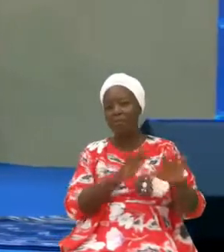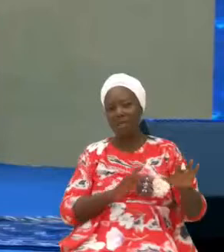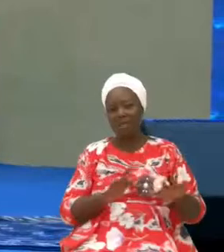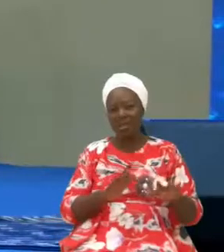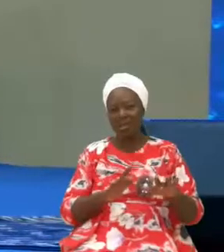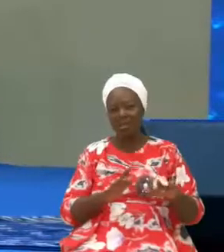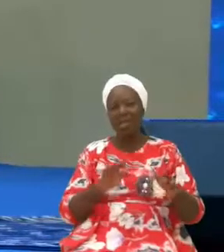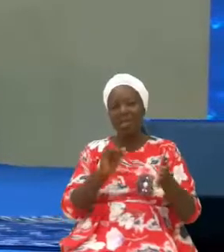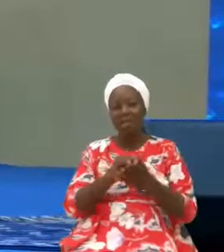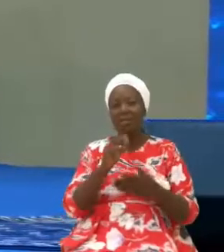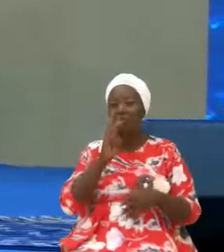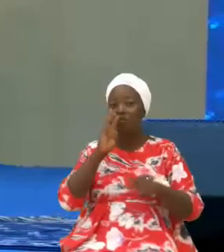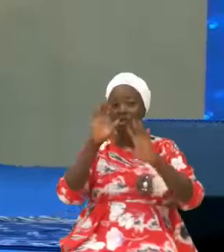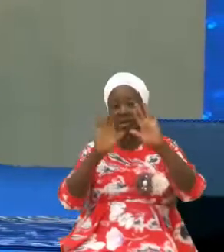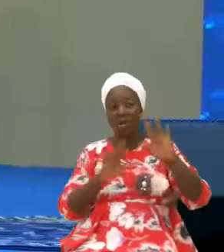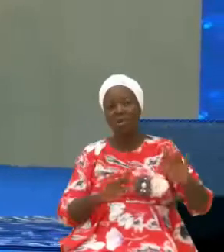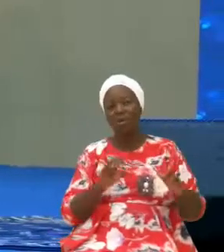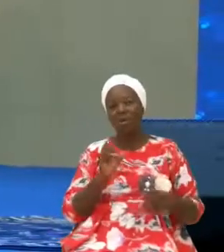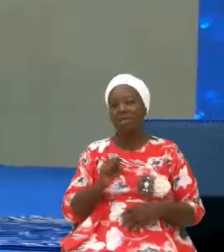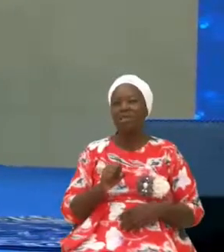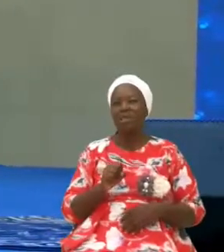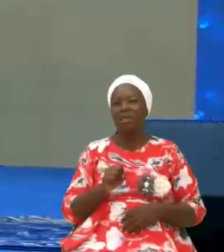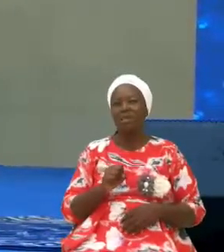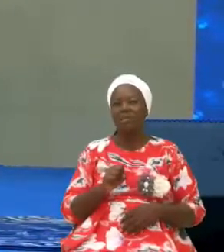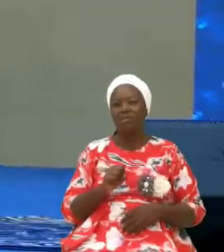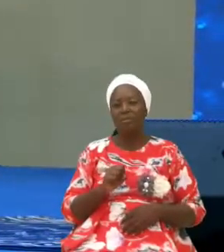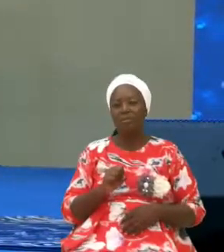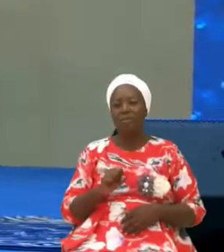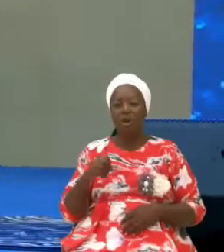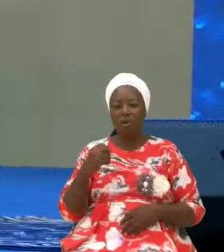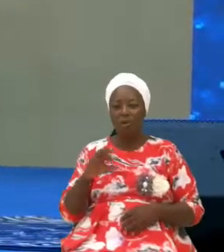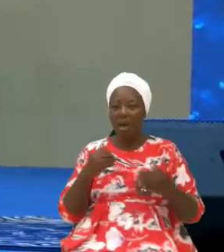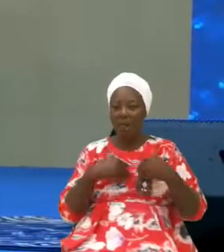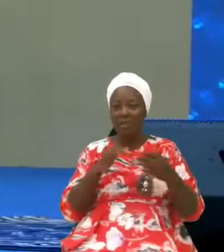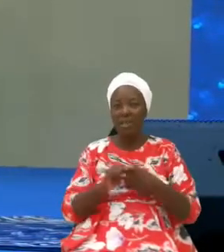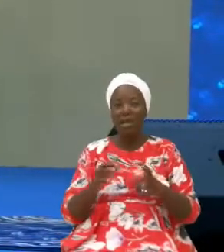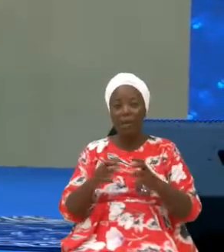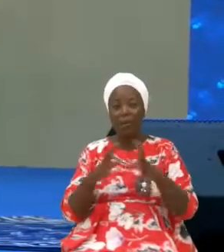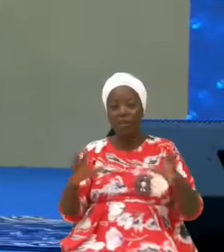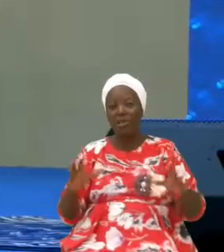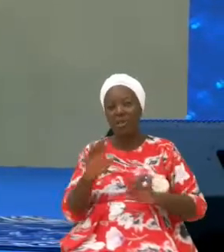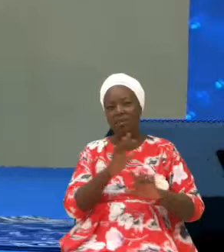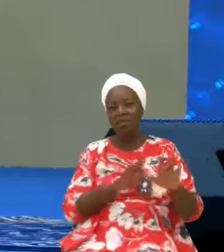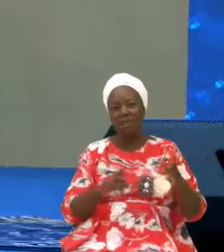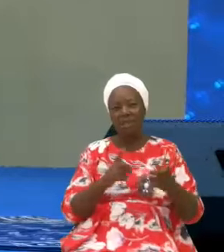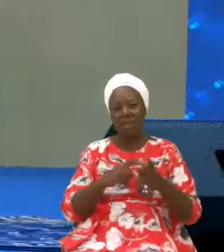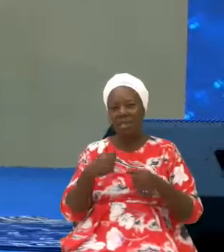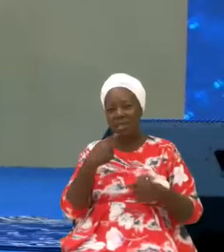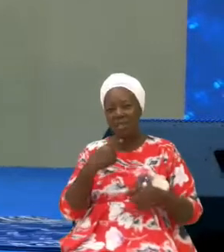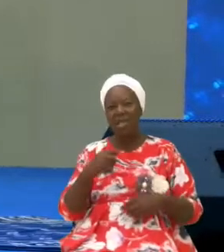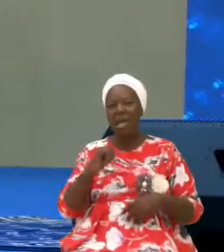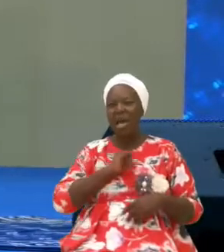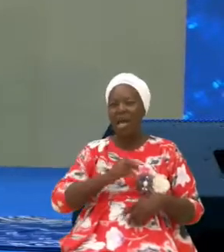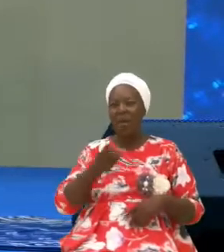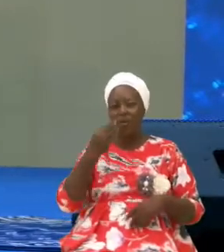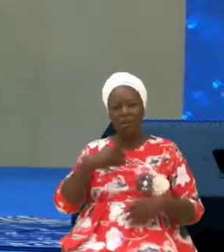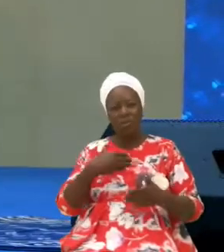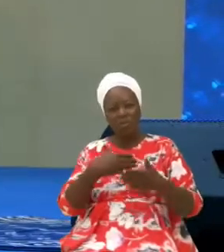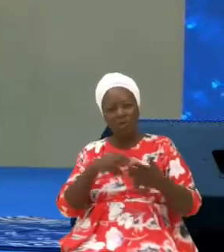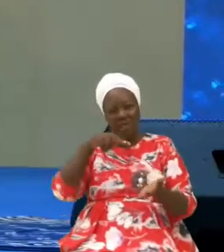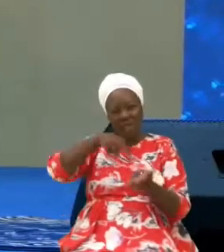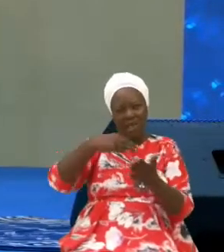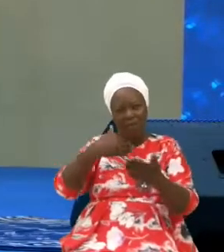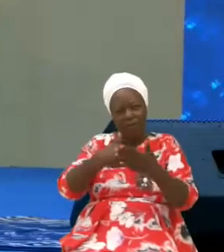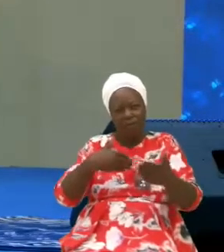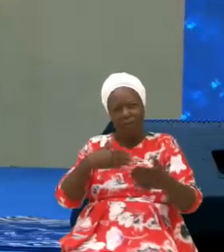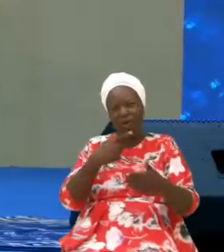by mercy. That's the shower, obtainment of abundant mercy. It says, I